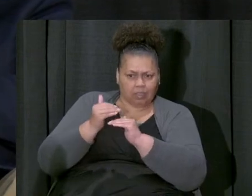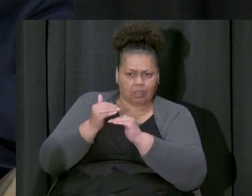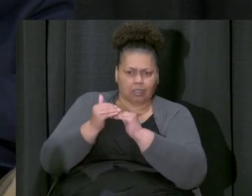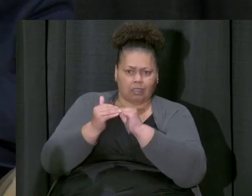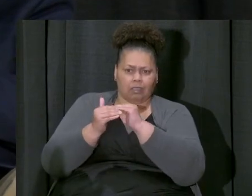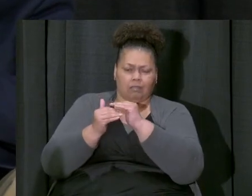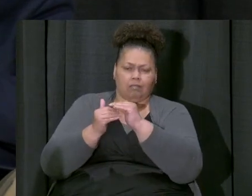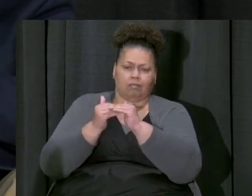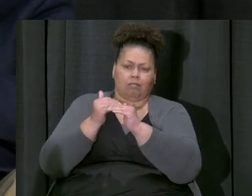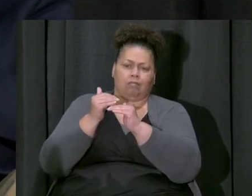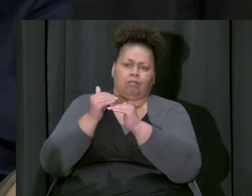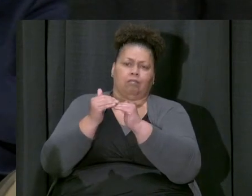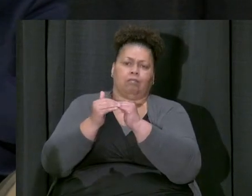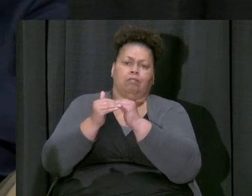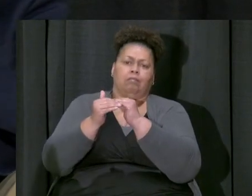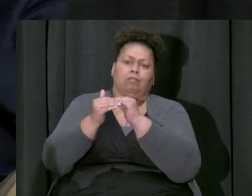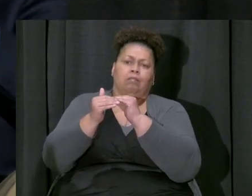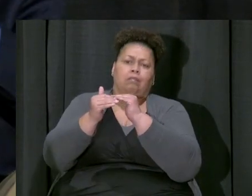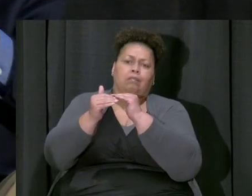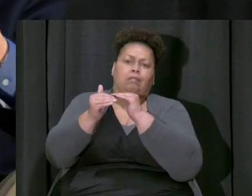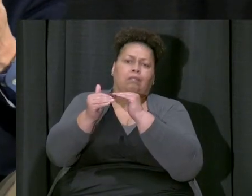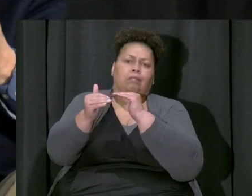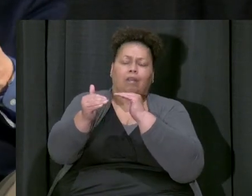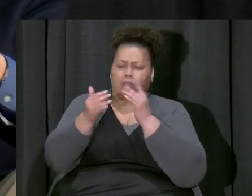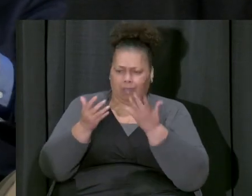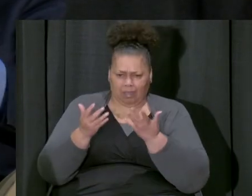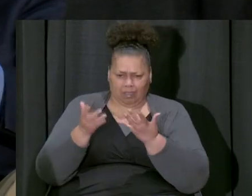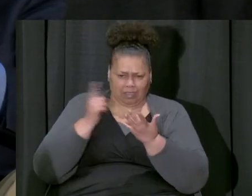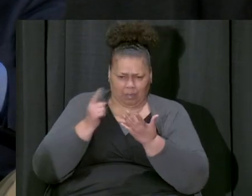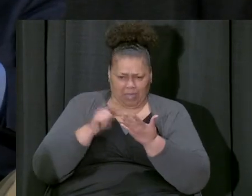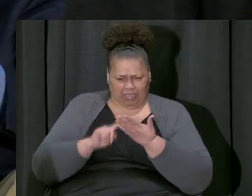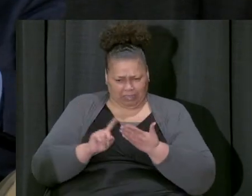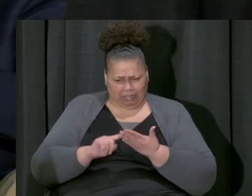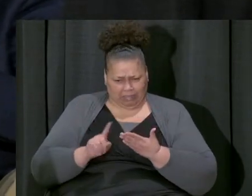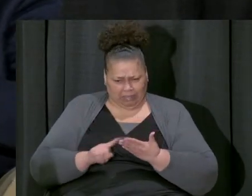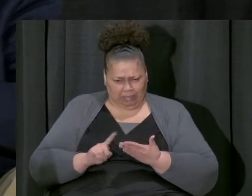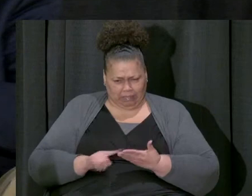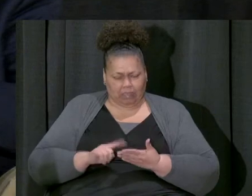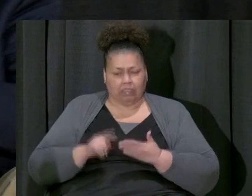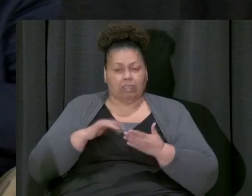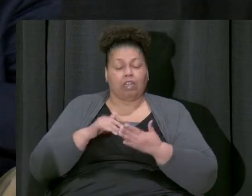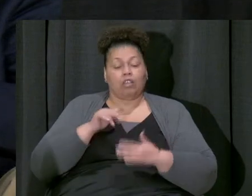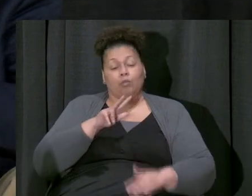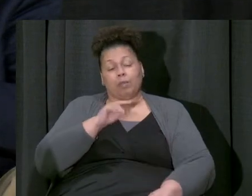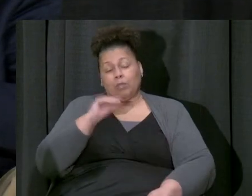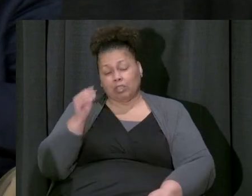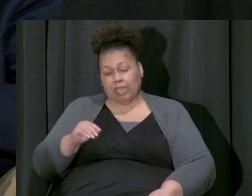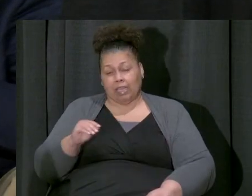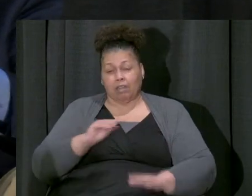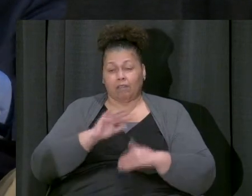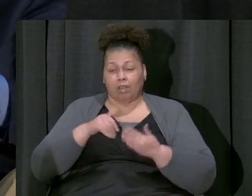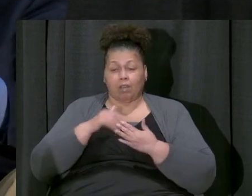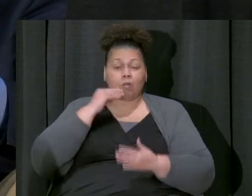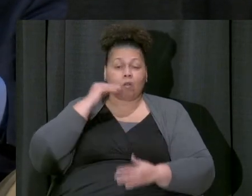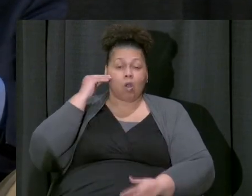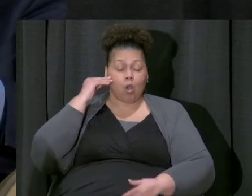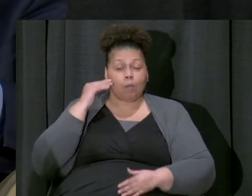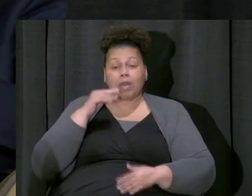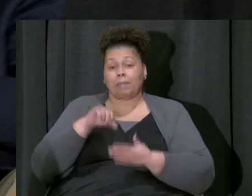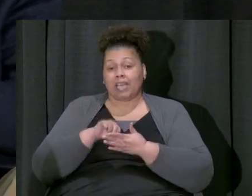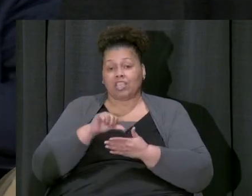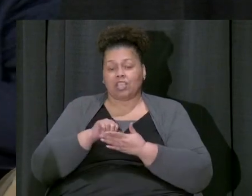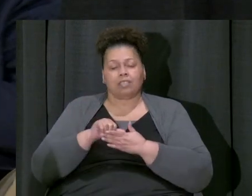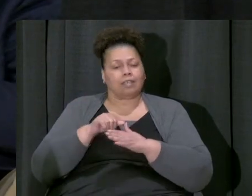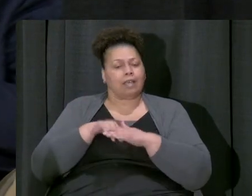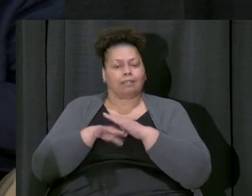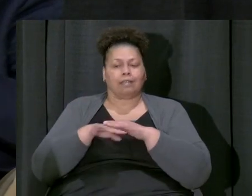way below up here. And someone did a study, and like 3% of the home pages were accessible. That's